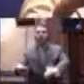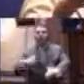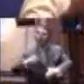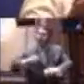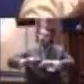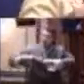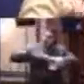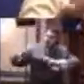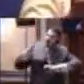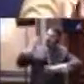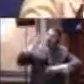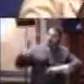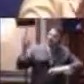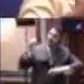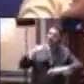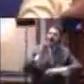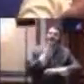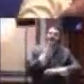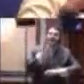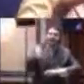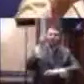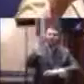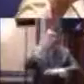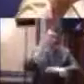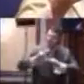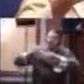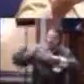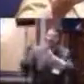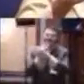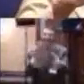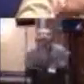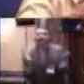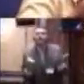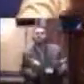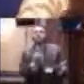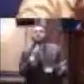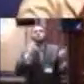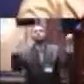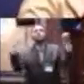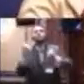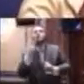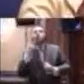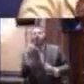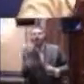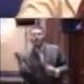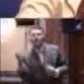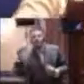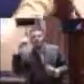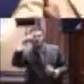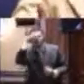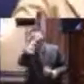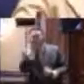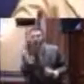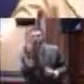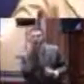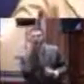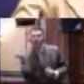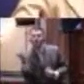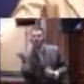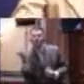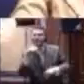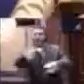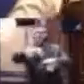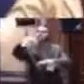Africa, in the sense that they were praying for those that were on the